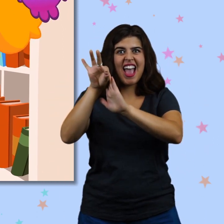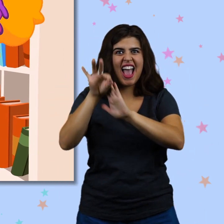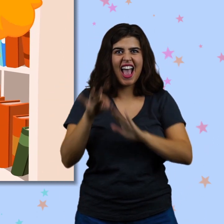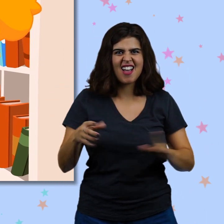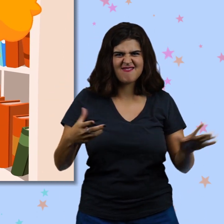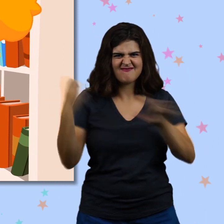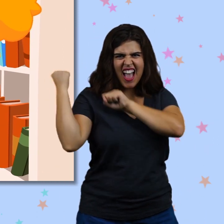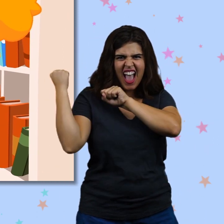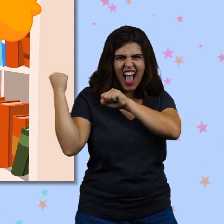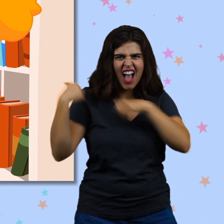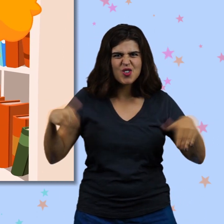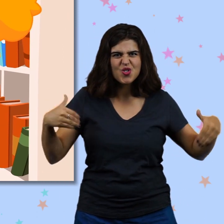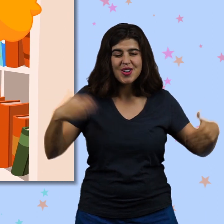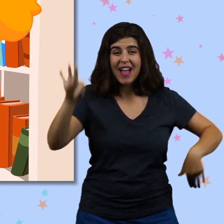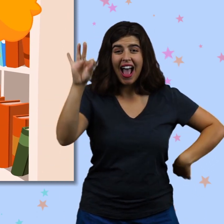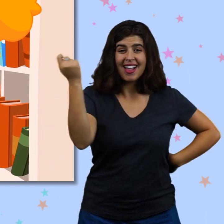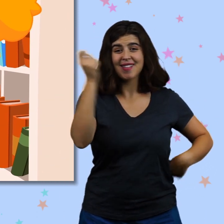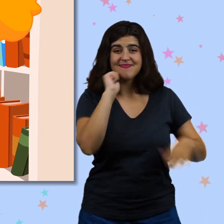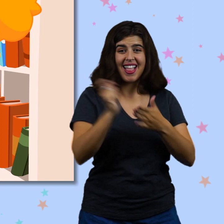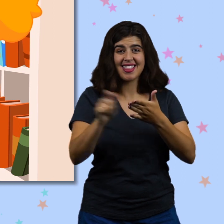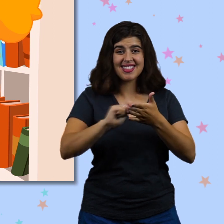Great, Groovy! You're so fast!